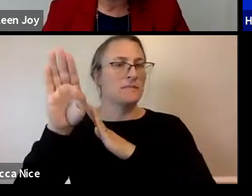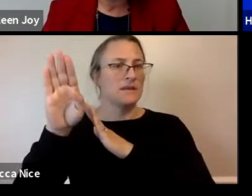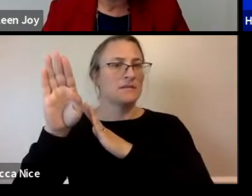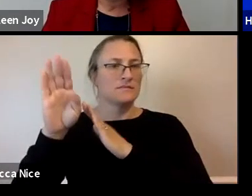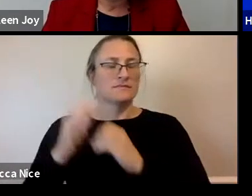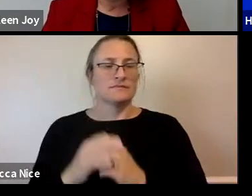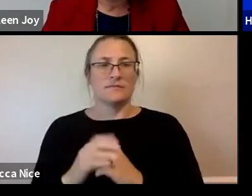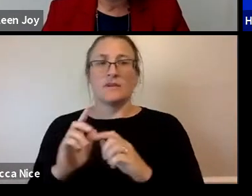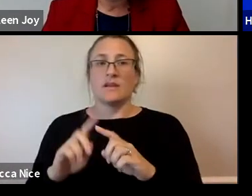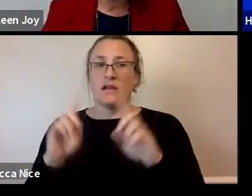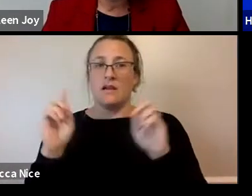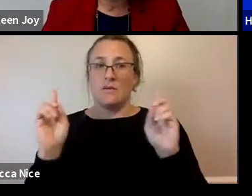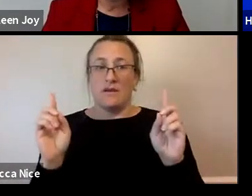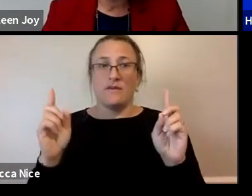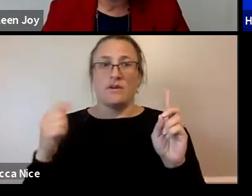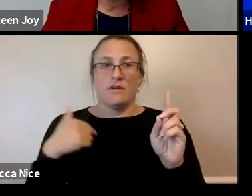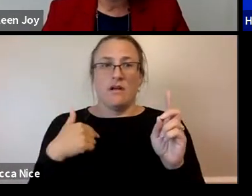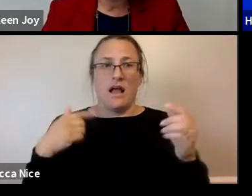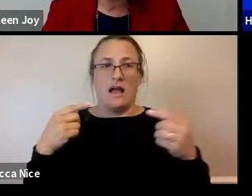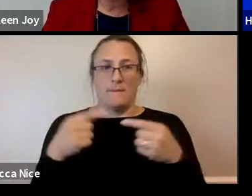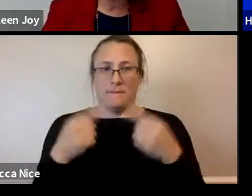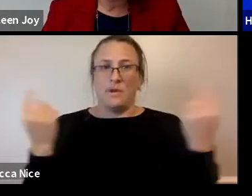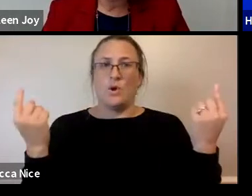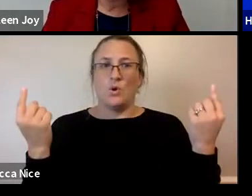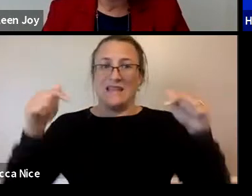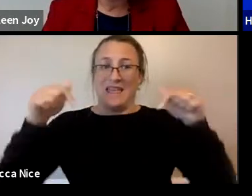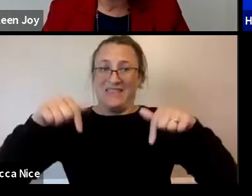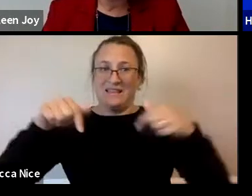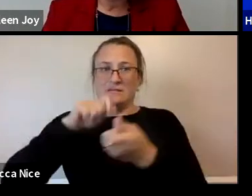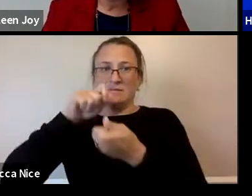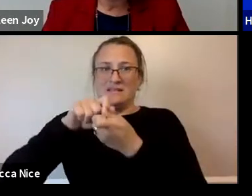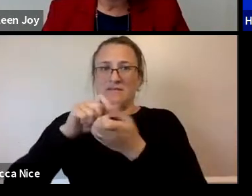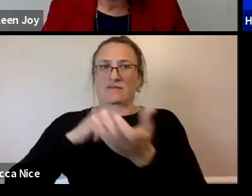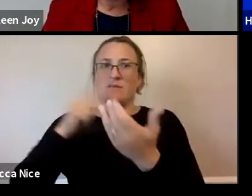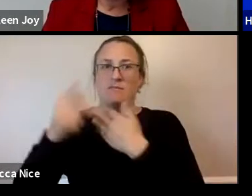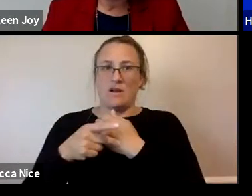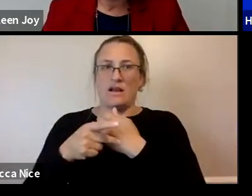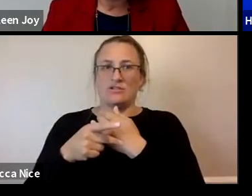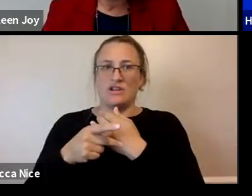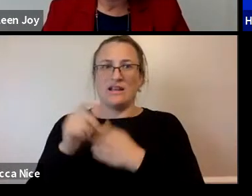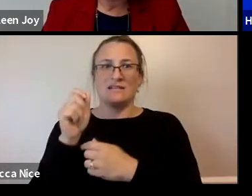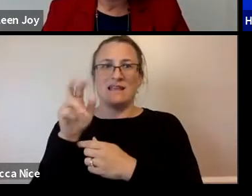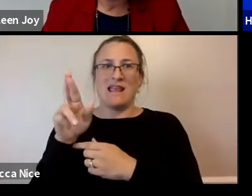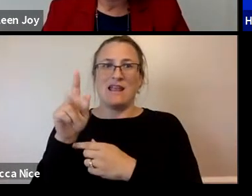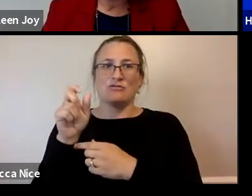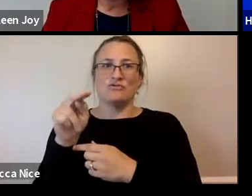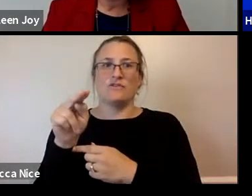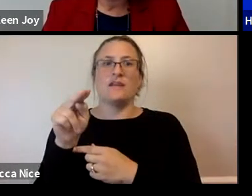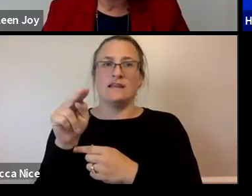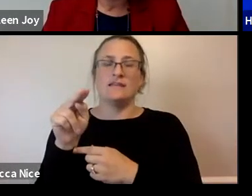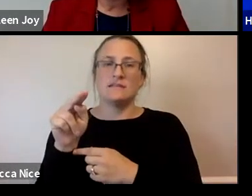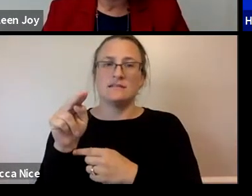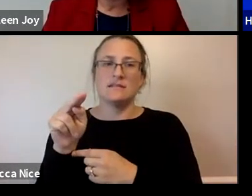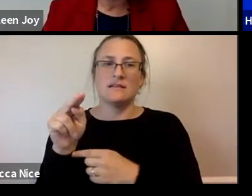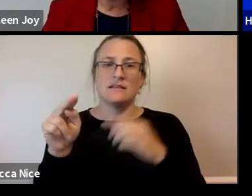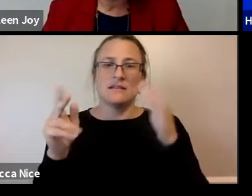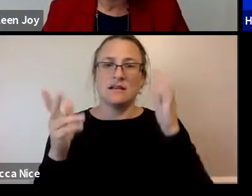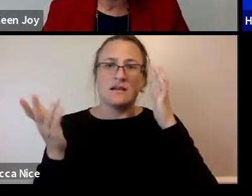I, however, oppose this project to create an air train, and I